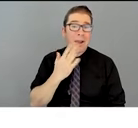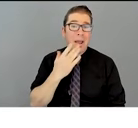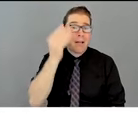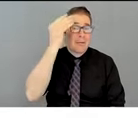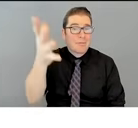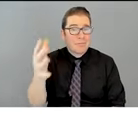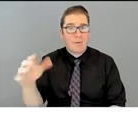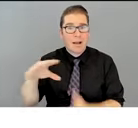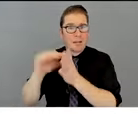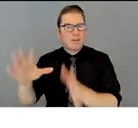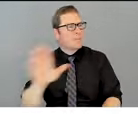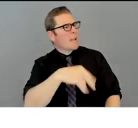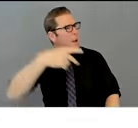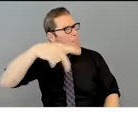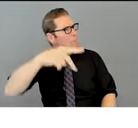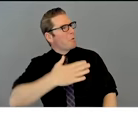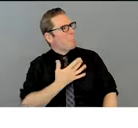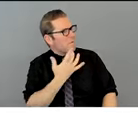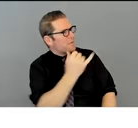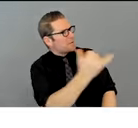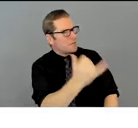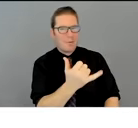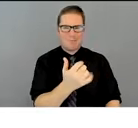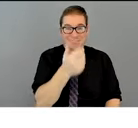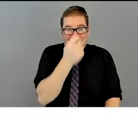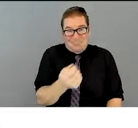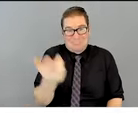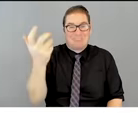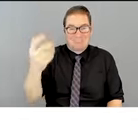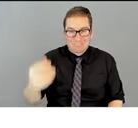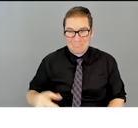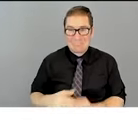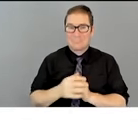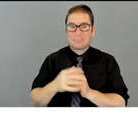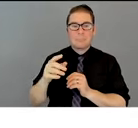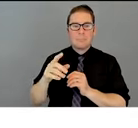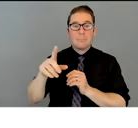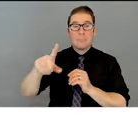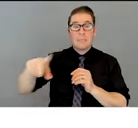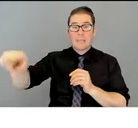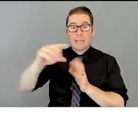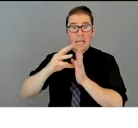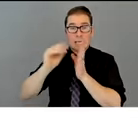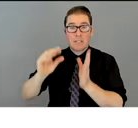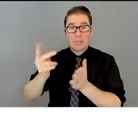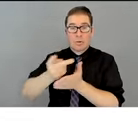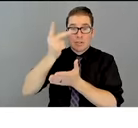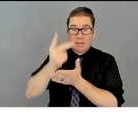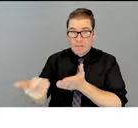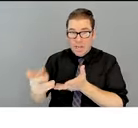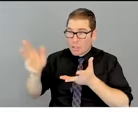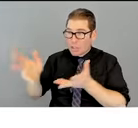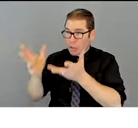very interesting. Reaching out to students that failed the course to encourage them to retake the